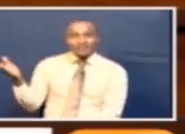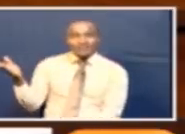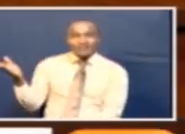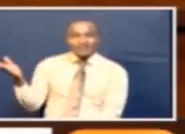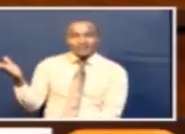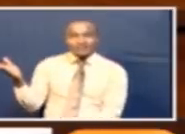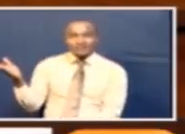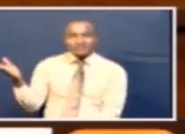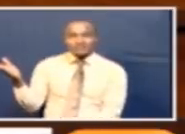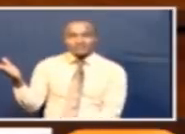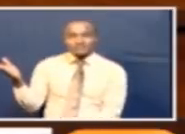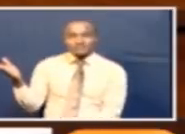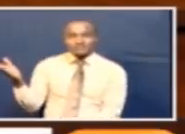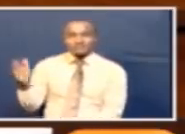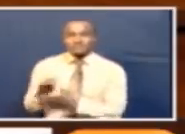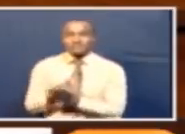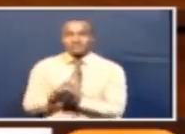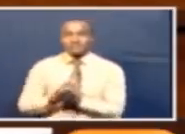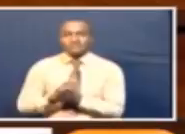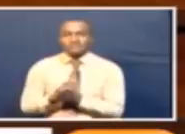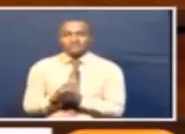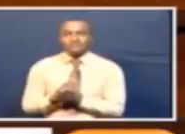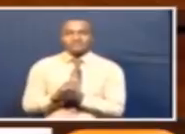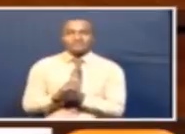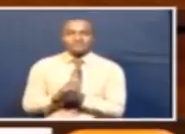lounge room. From the government.